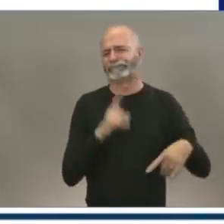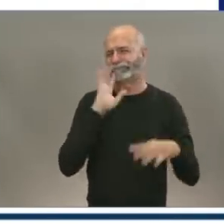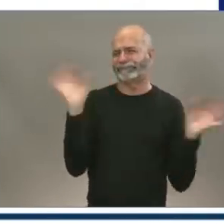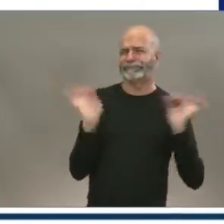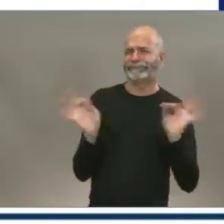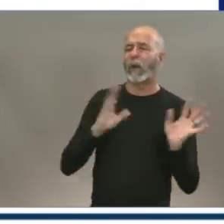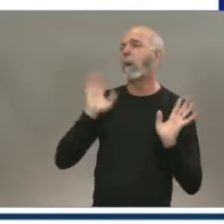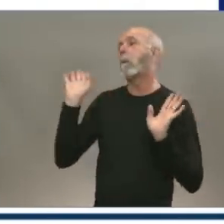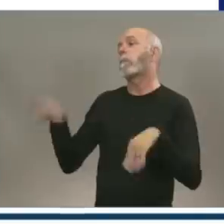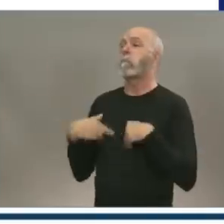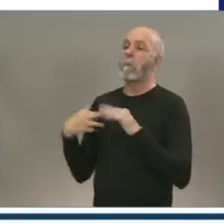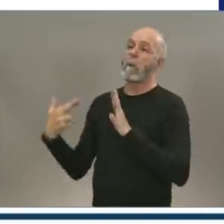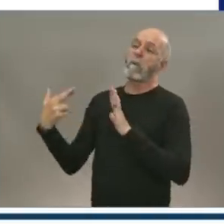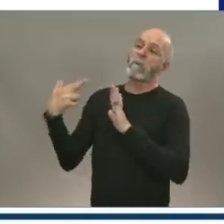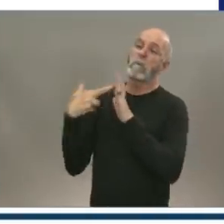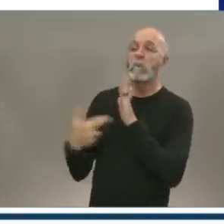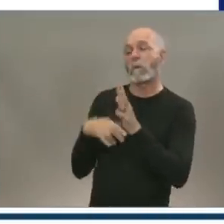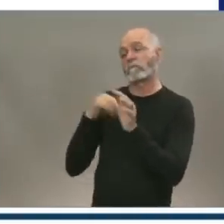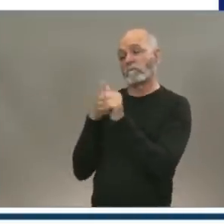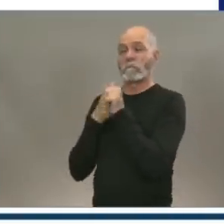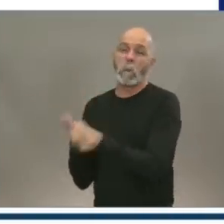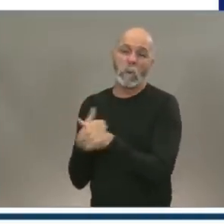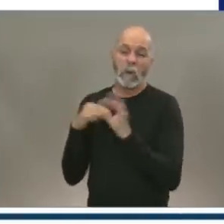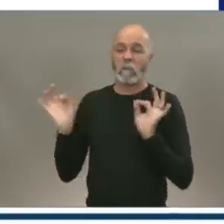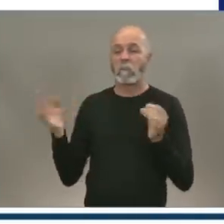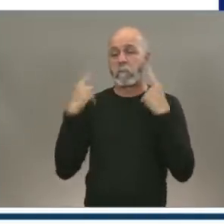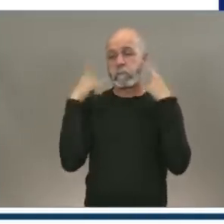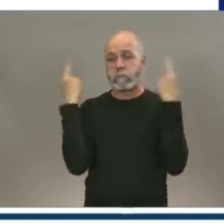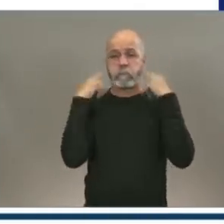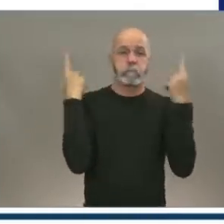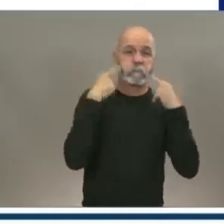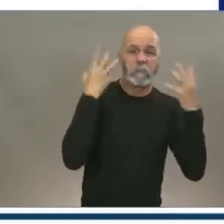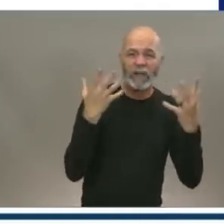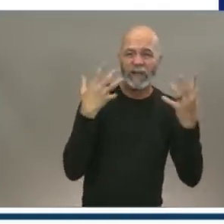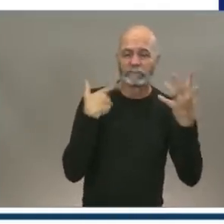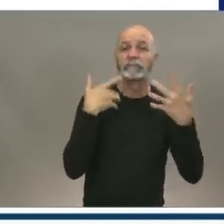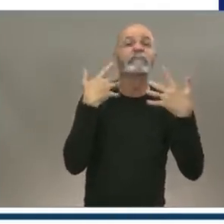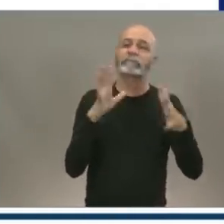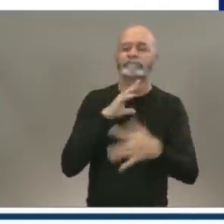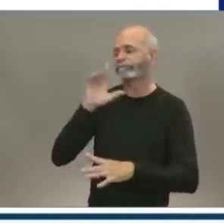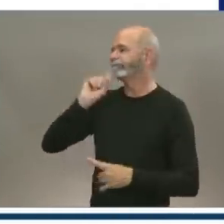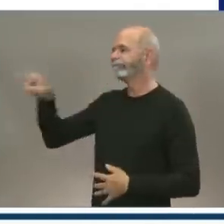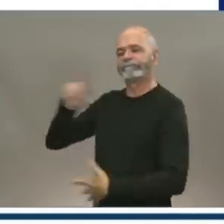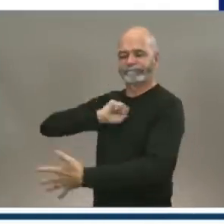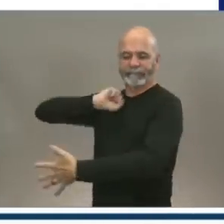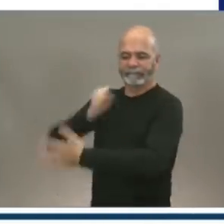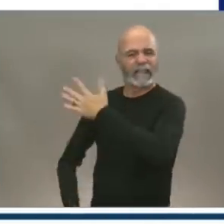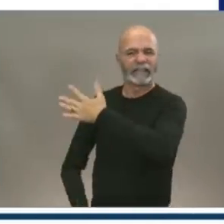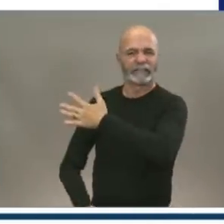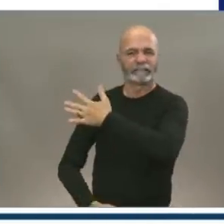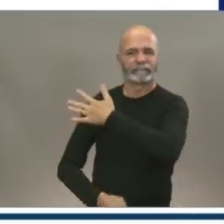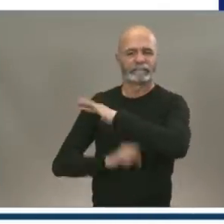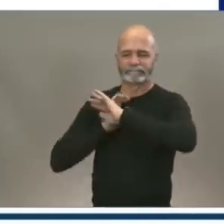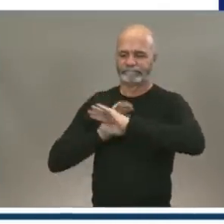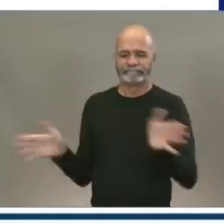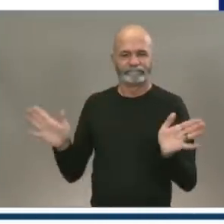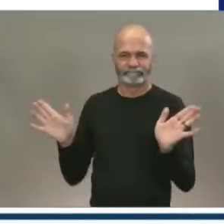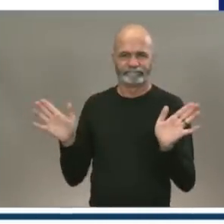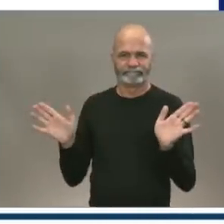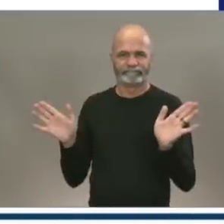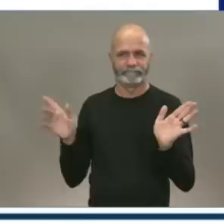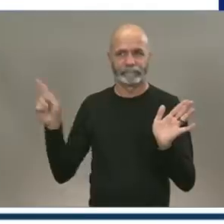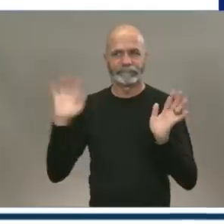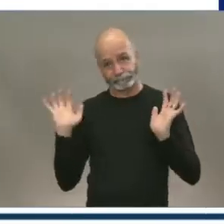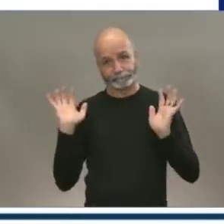they follow. A fine has been issued in relation to this event. My understanding, it's the